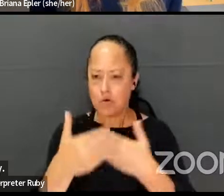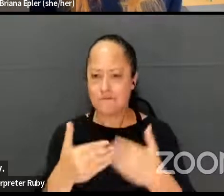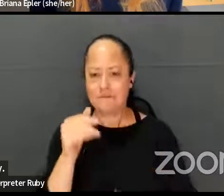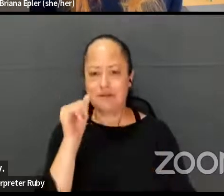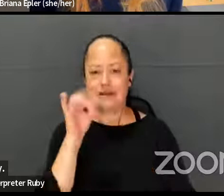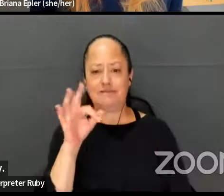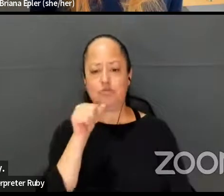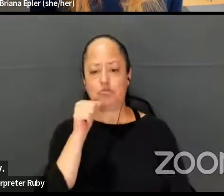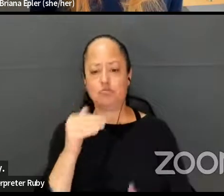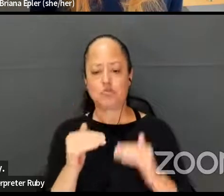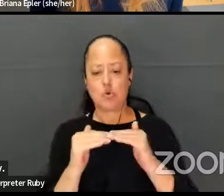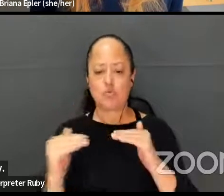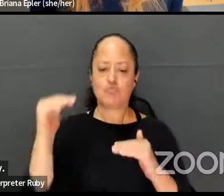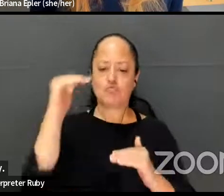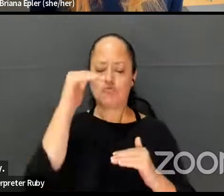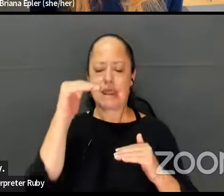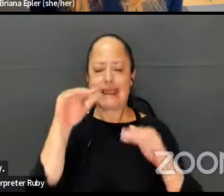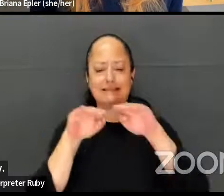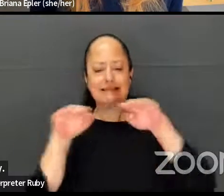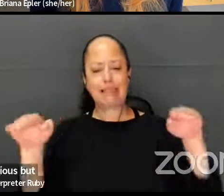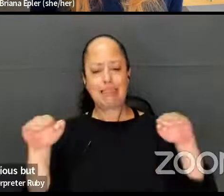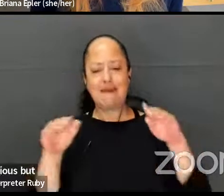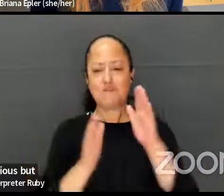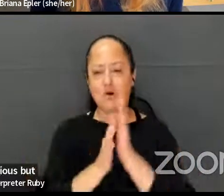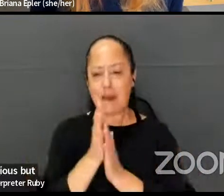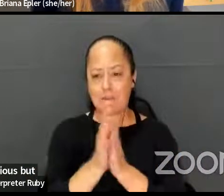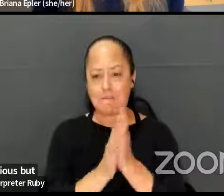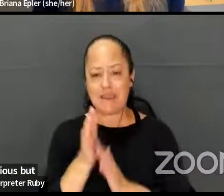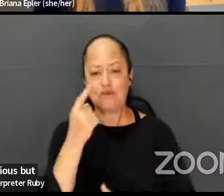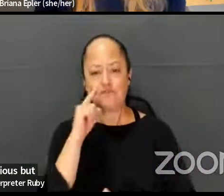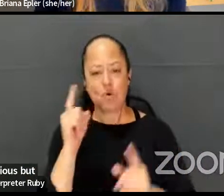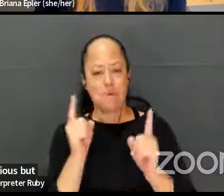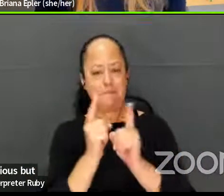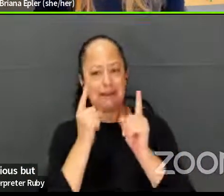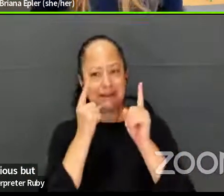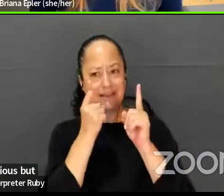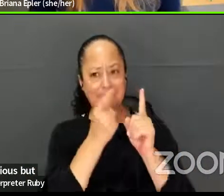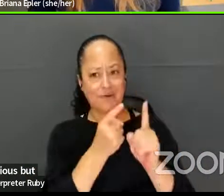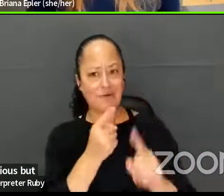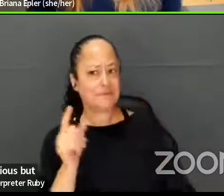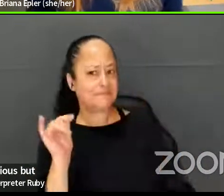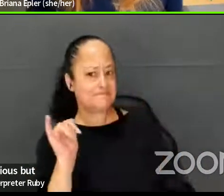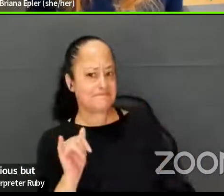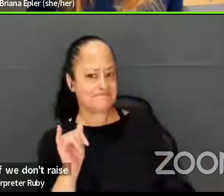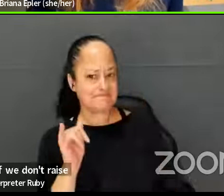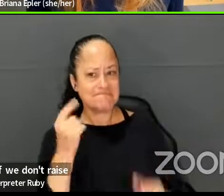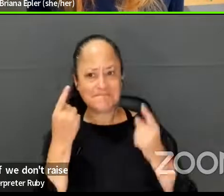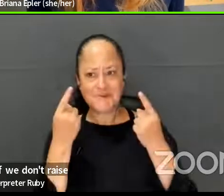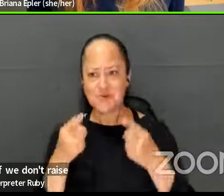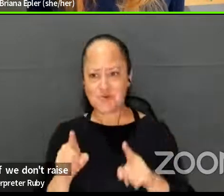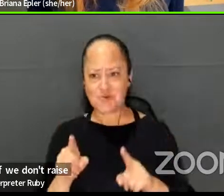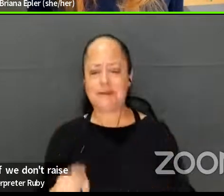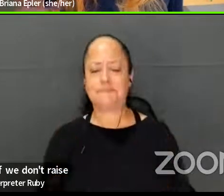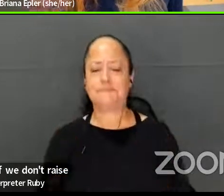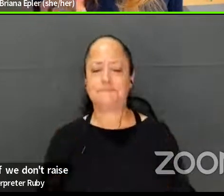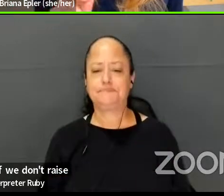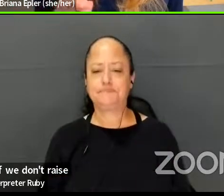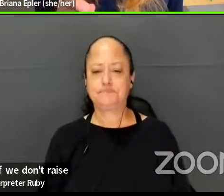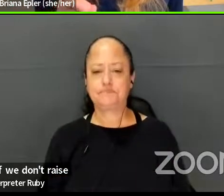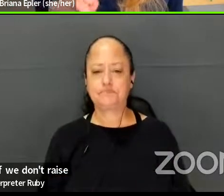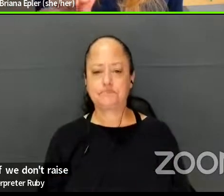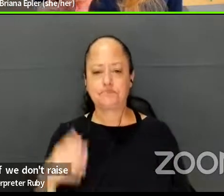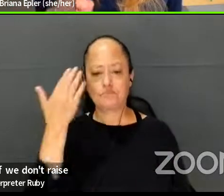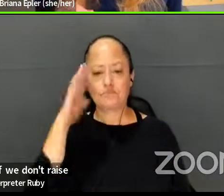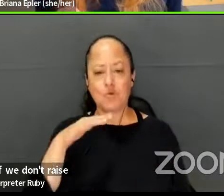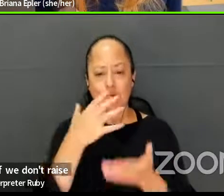don't raise the level of ambition for meeting these goals. Mm-hmm. Agreed. I know we're running